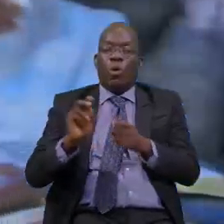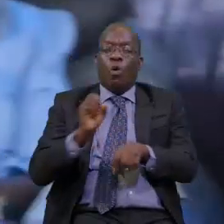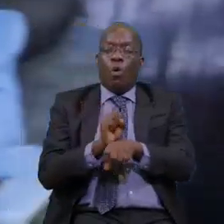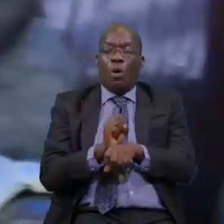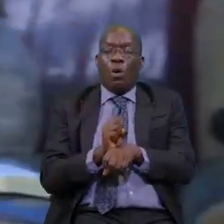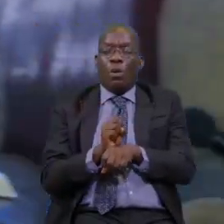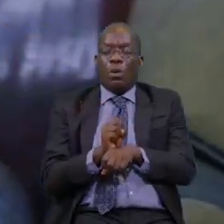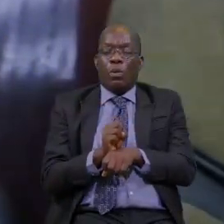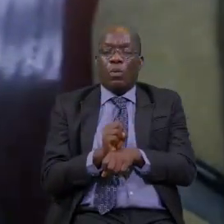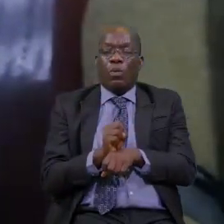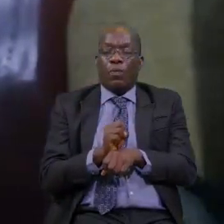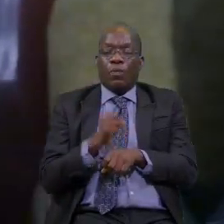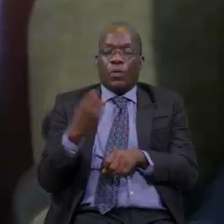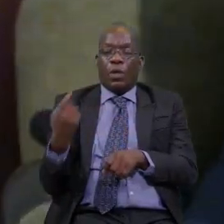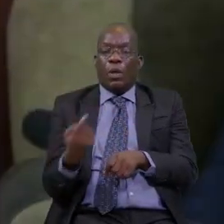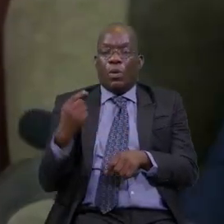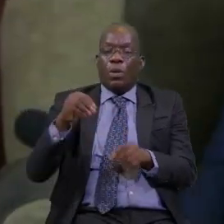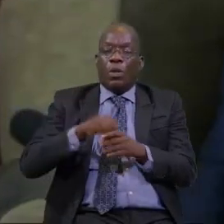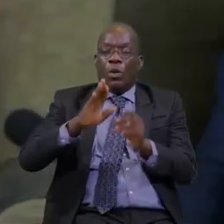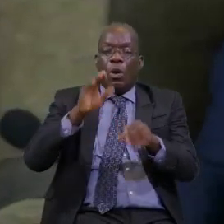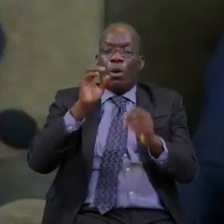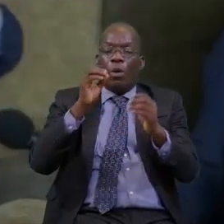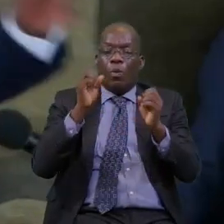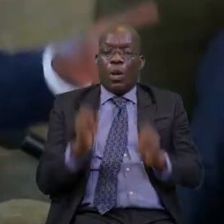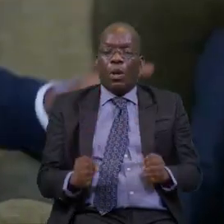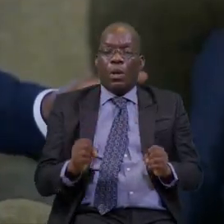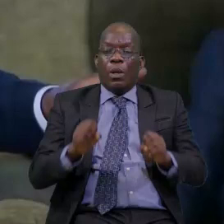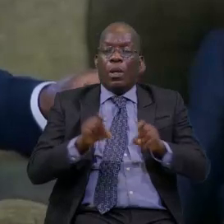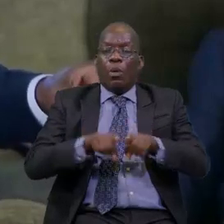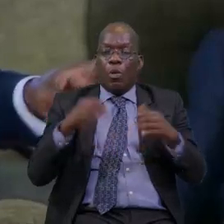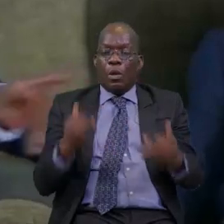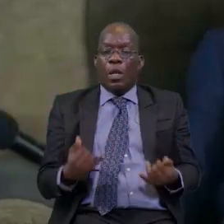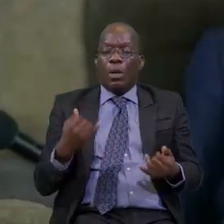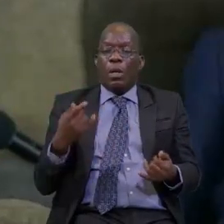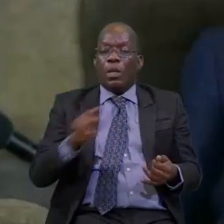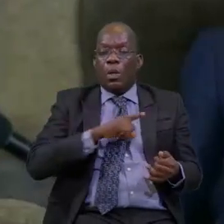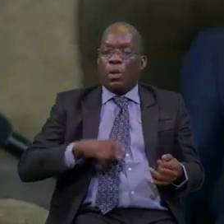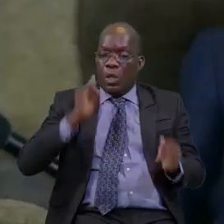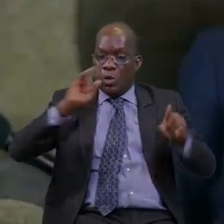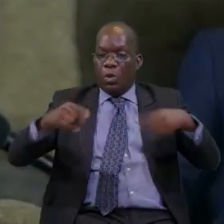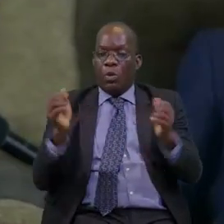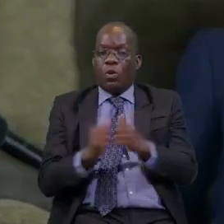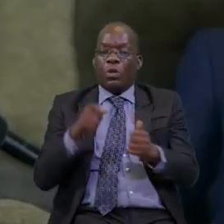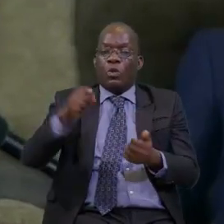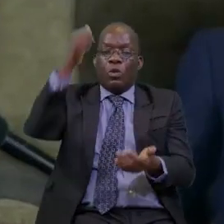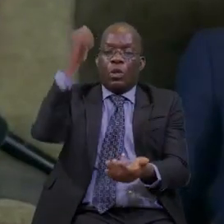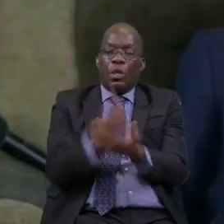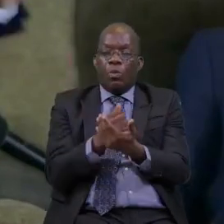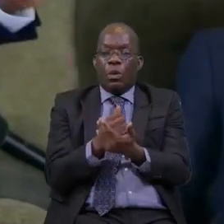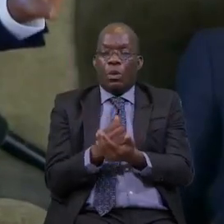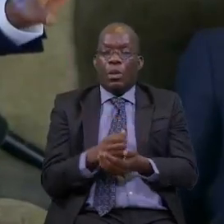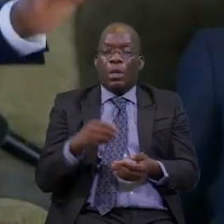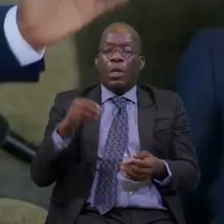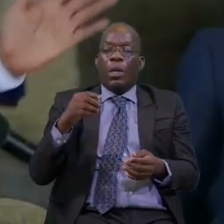in your own power, but now the Lord is going back with you. The moment you believe him,